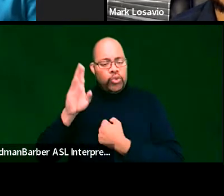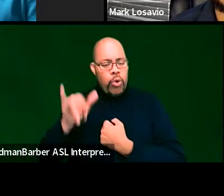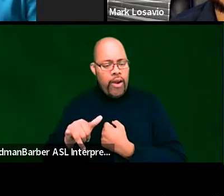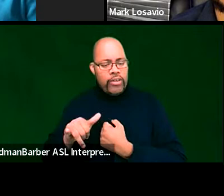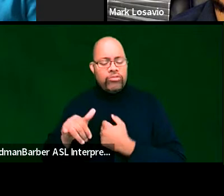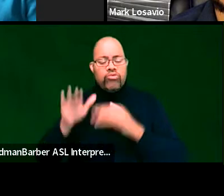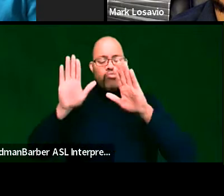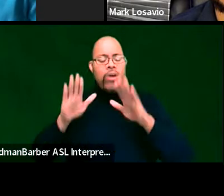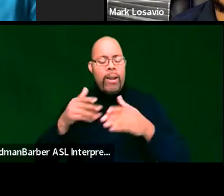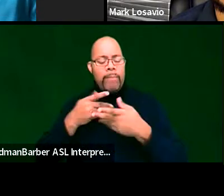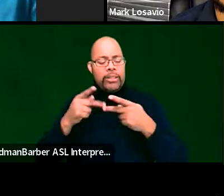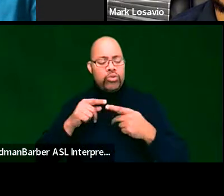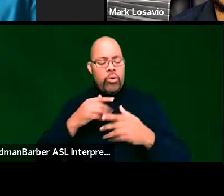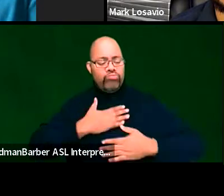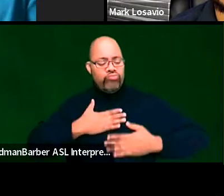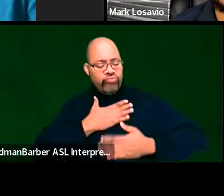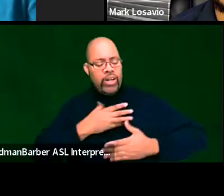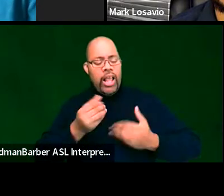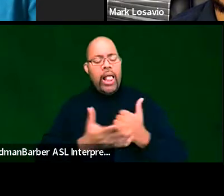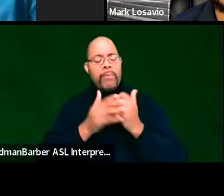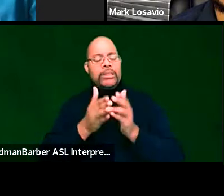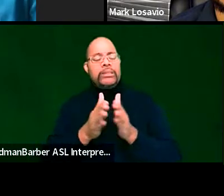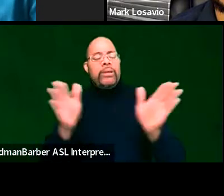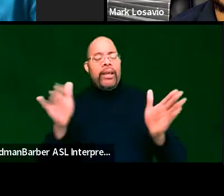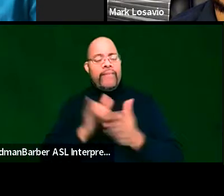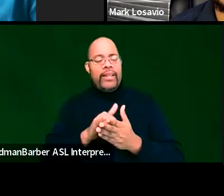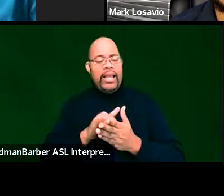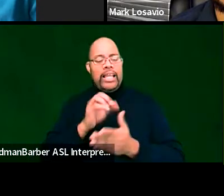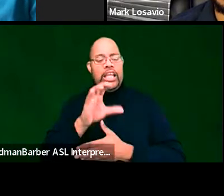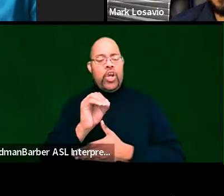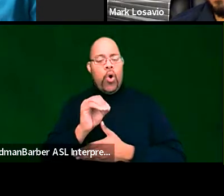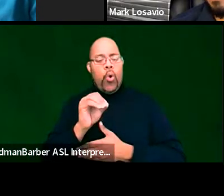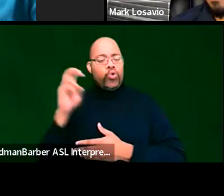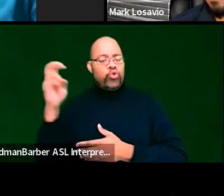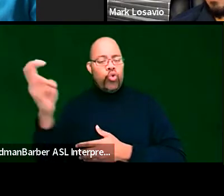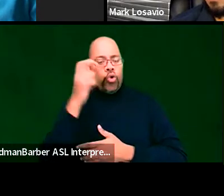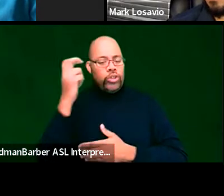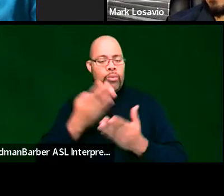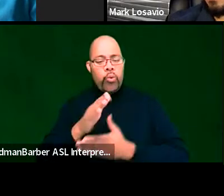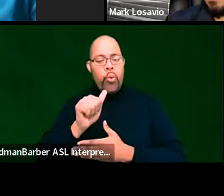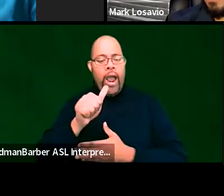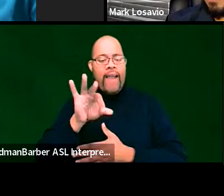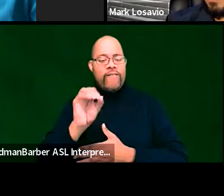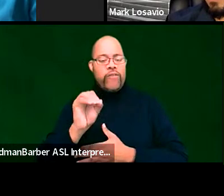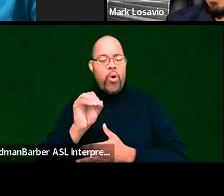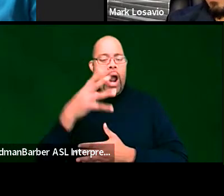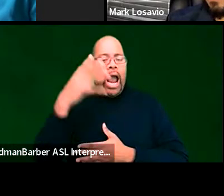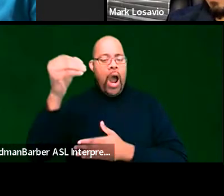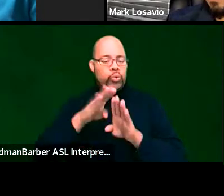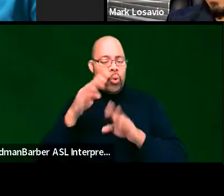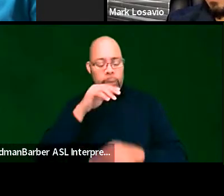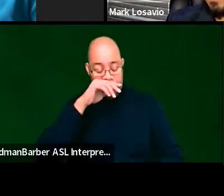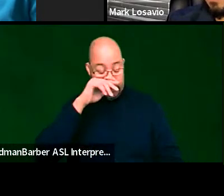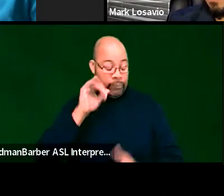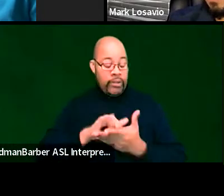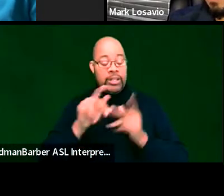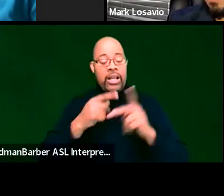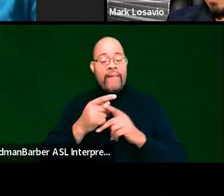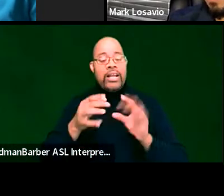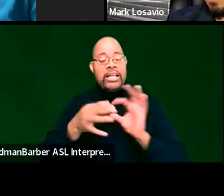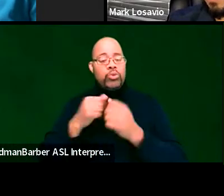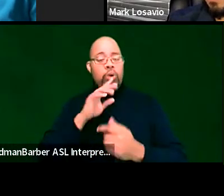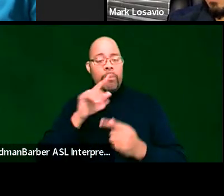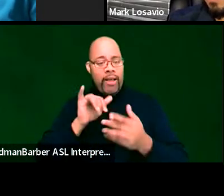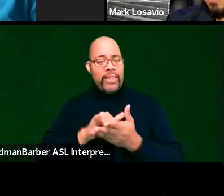place to recreate and help expand that ecotourism through Afro Outdoor? Those are the type of connections we're talking about when we